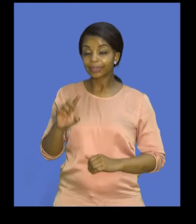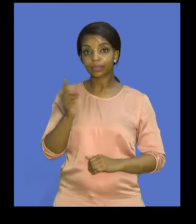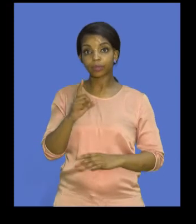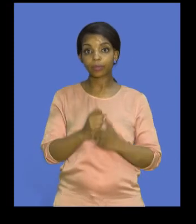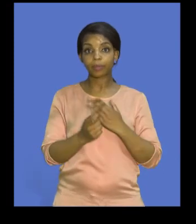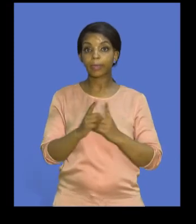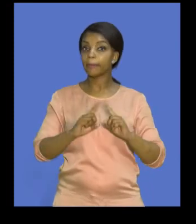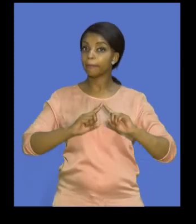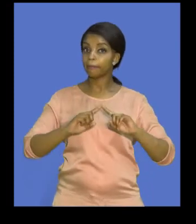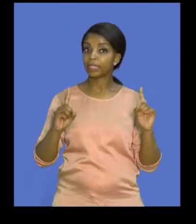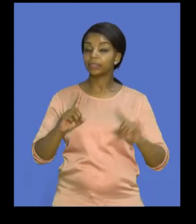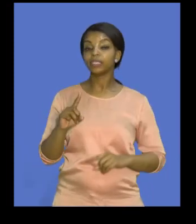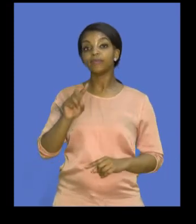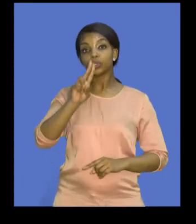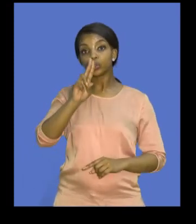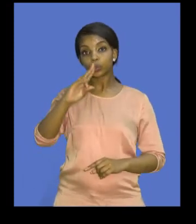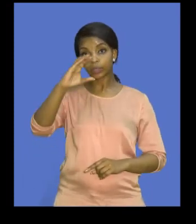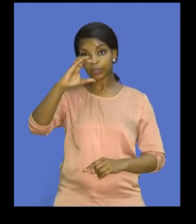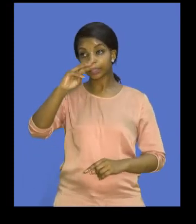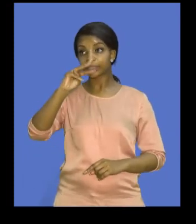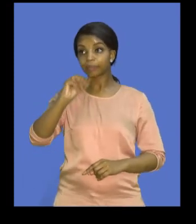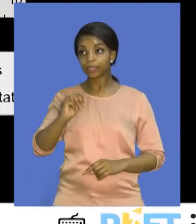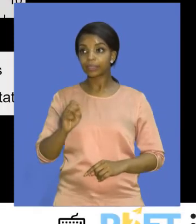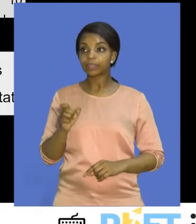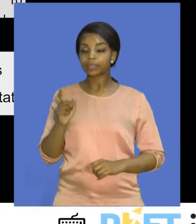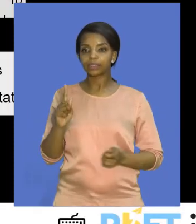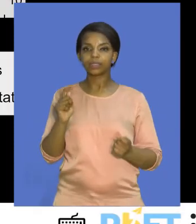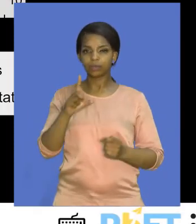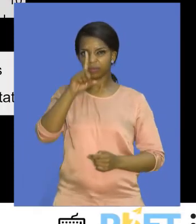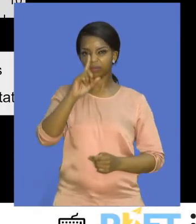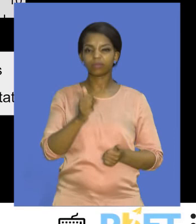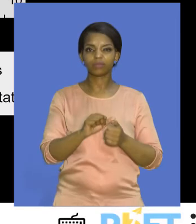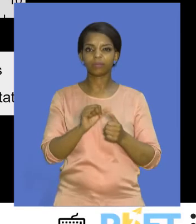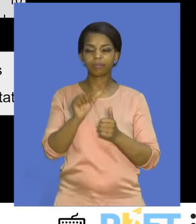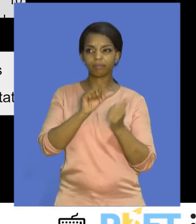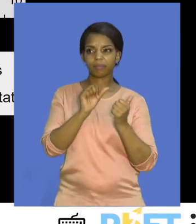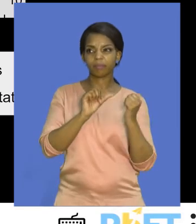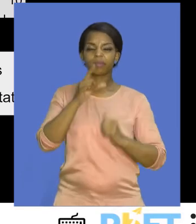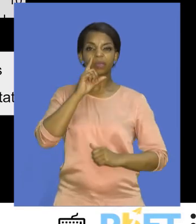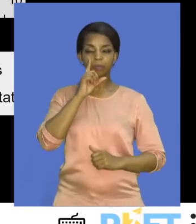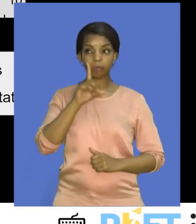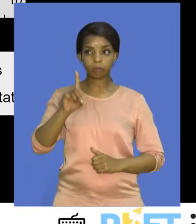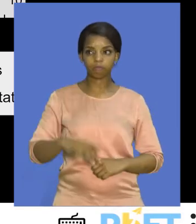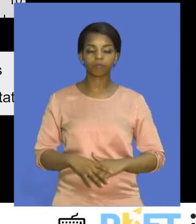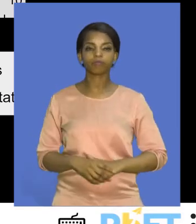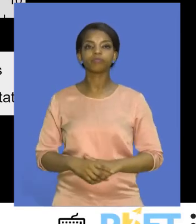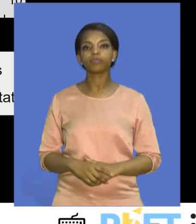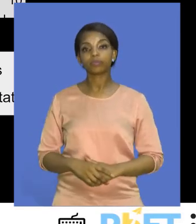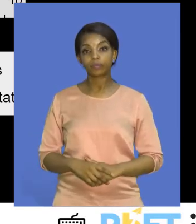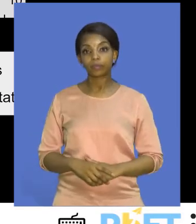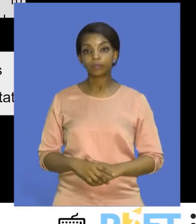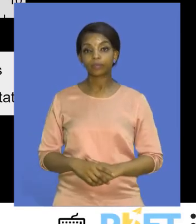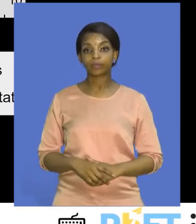to be that. Let's actually go to our simulation and check if what happens if it's actually